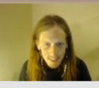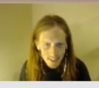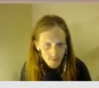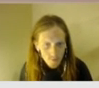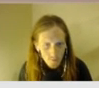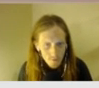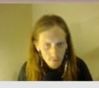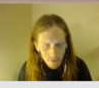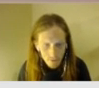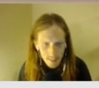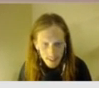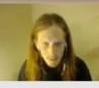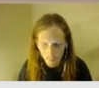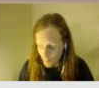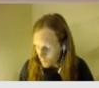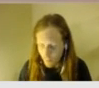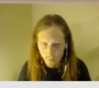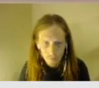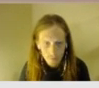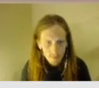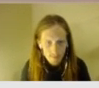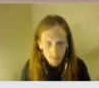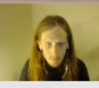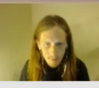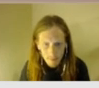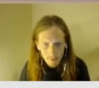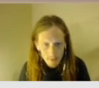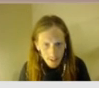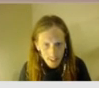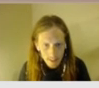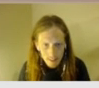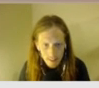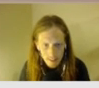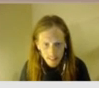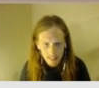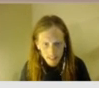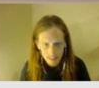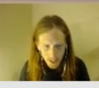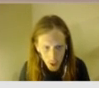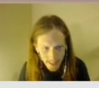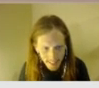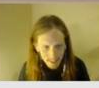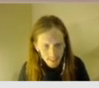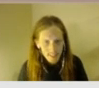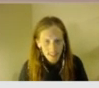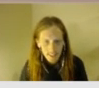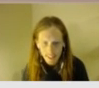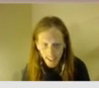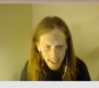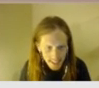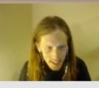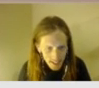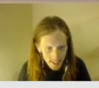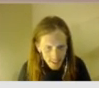apparently worked in the same museum where Rachel worked up in Dallas. So it's kind of a small world. Oh, neat.